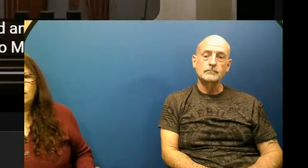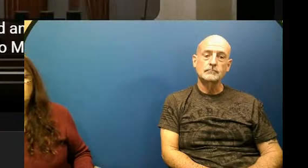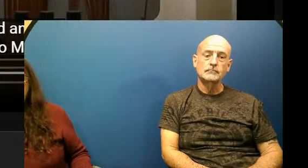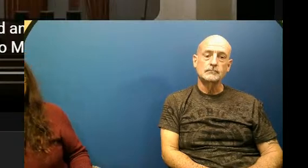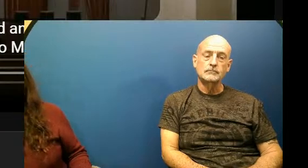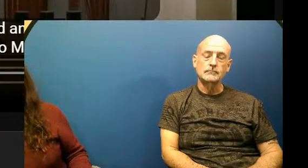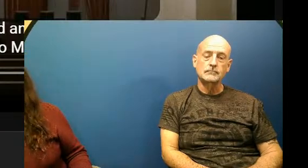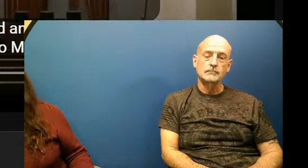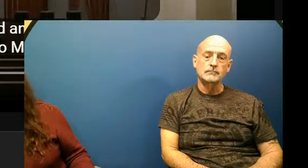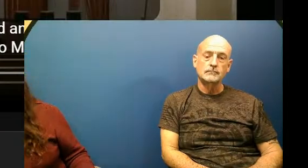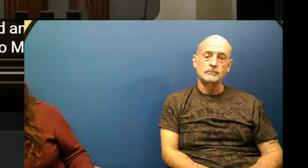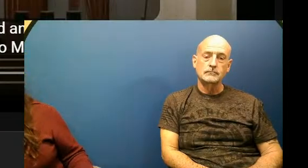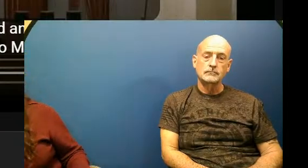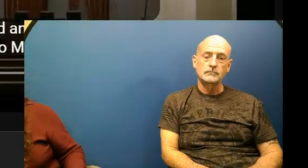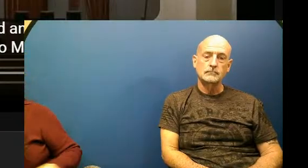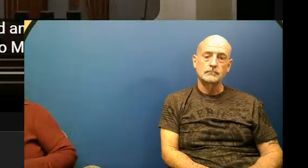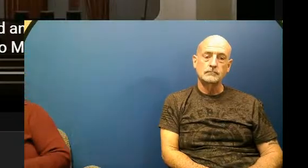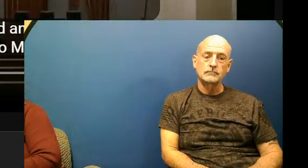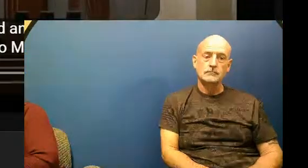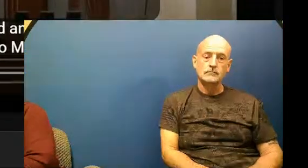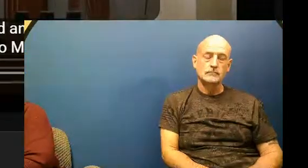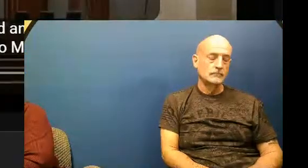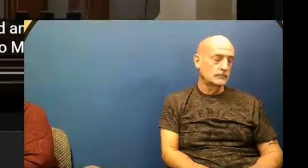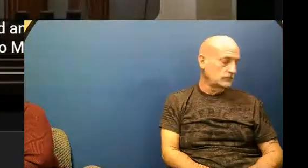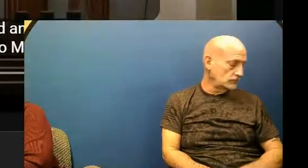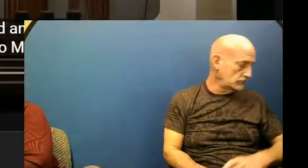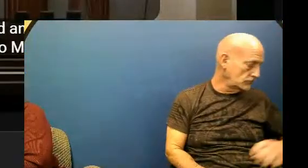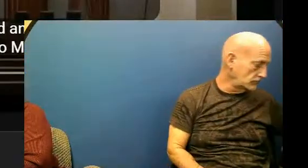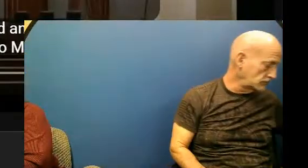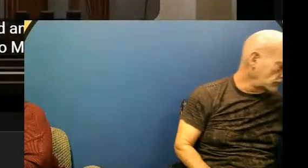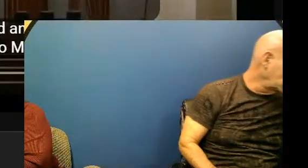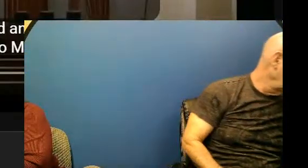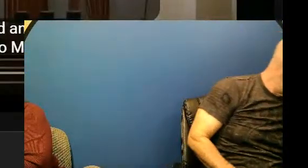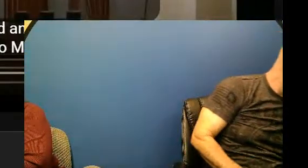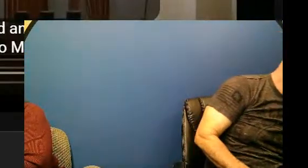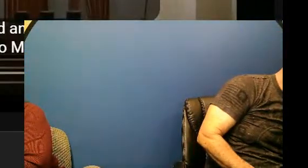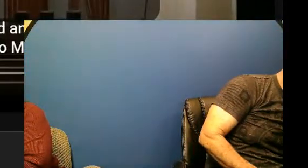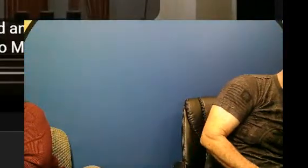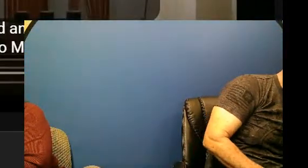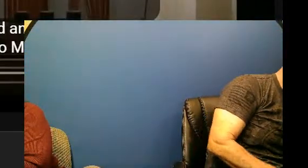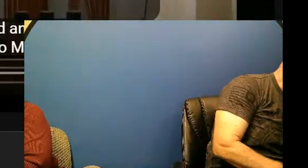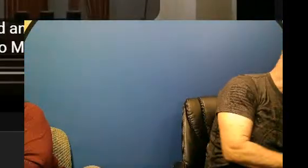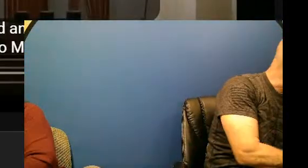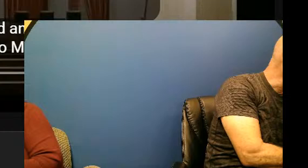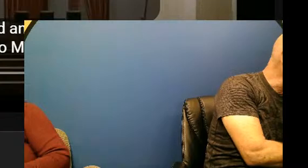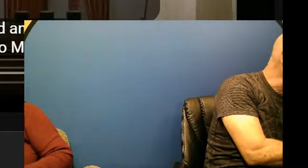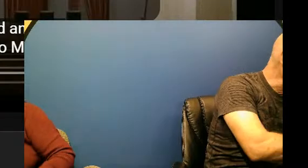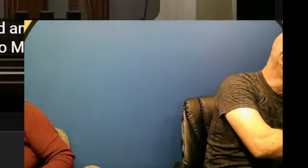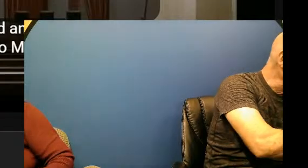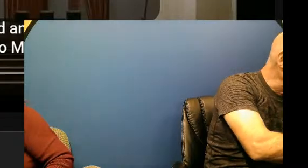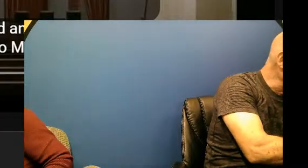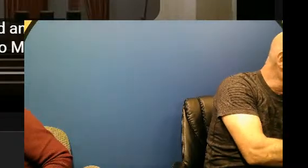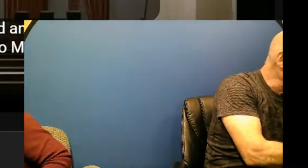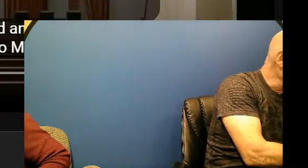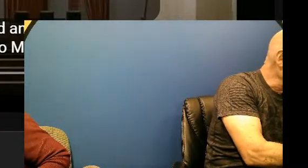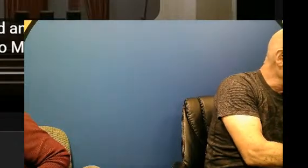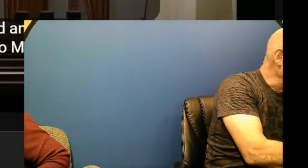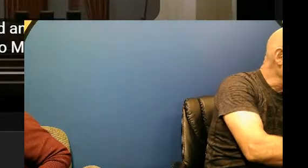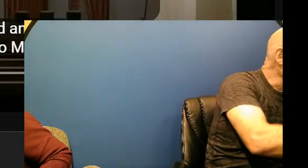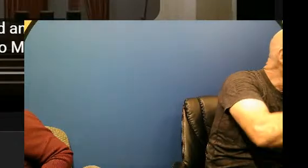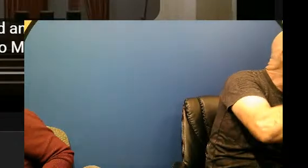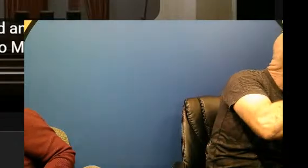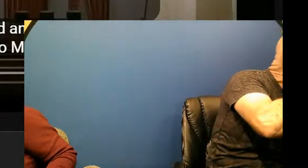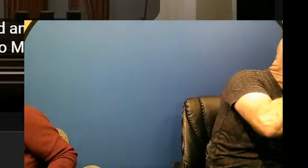Point I'd like to emphasize, though, is this law, like the Playboy case, like the Hobby Lobby case, has built within it a less